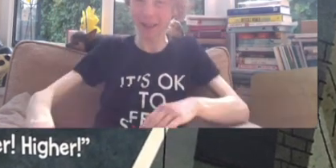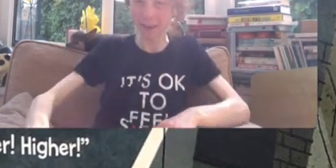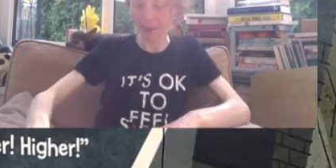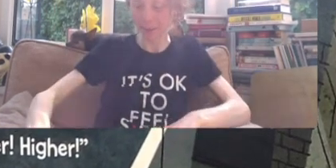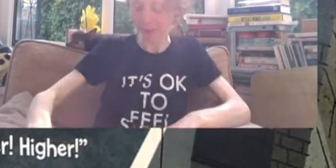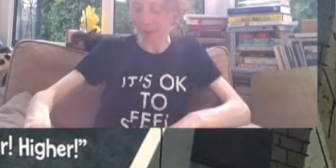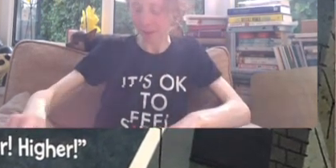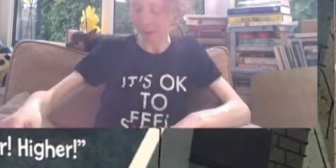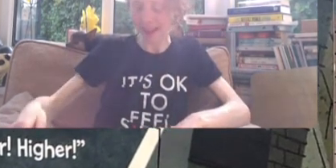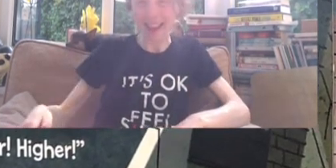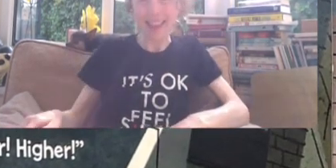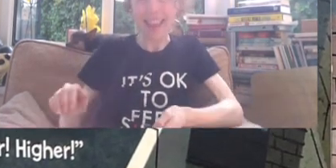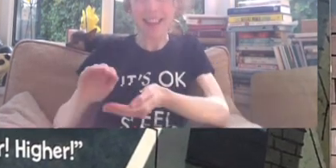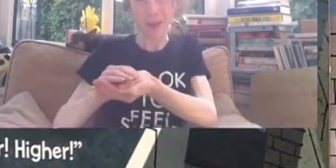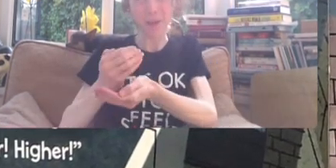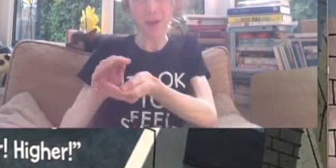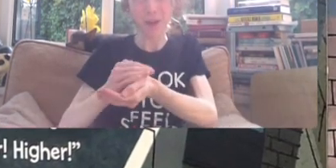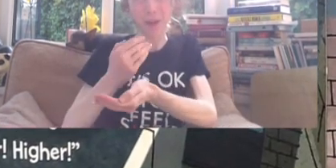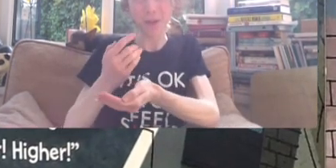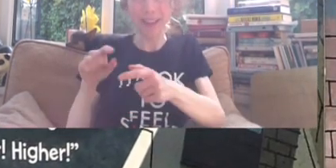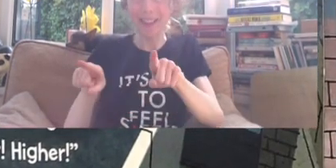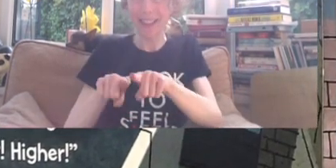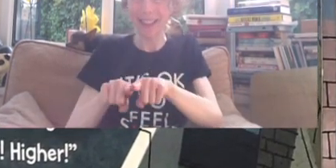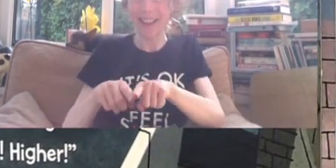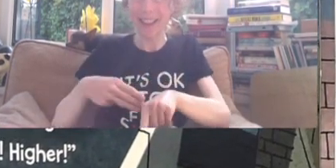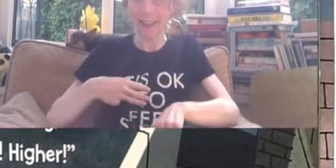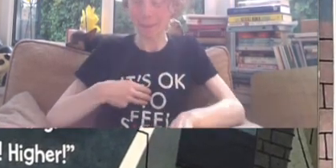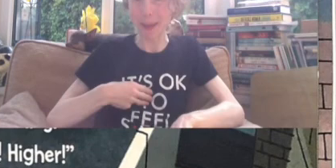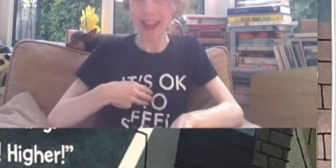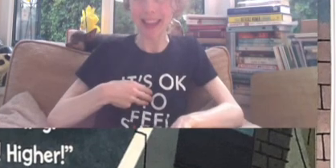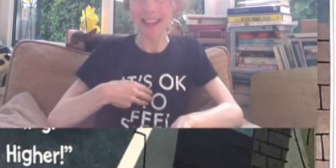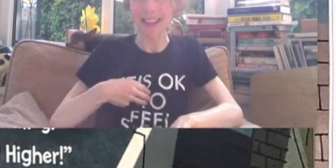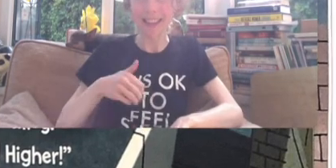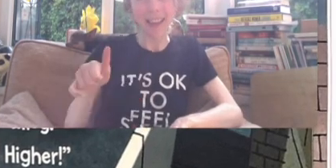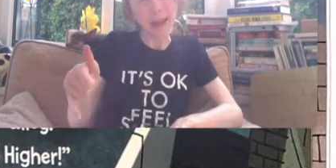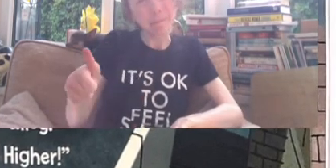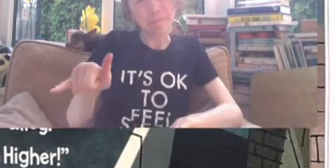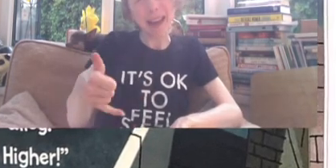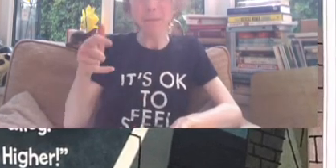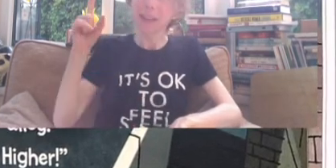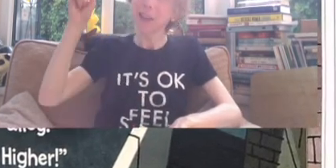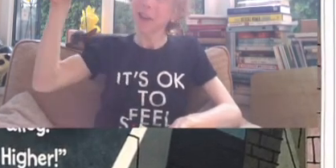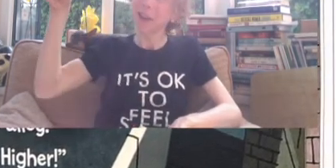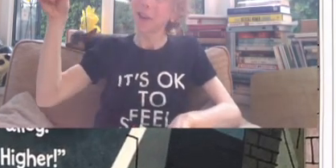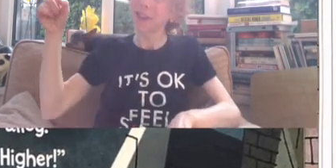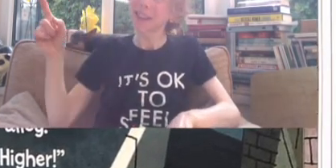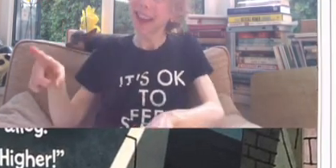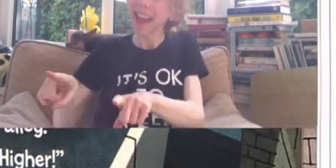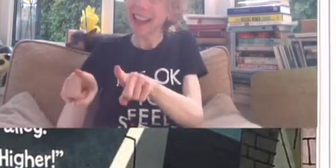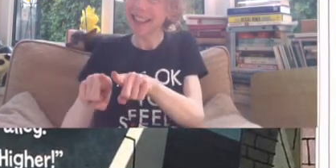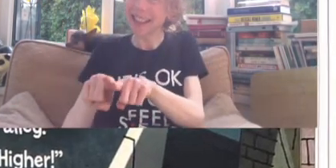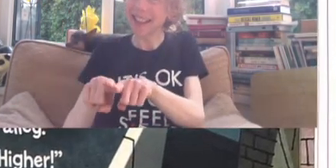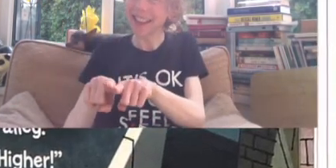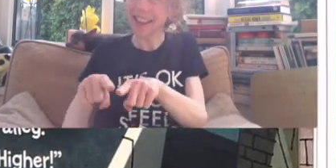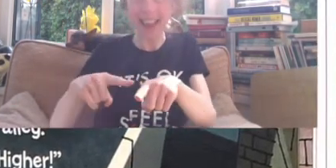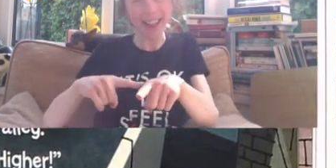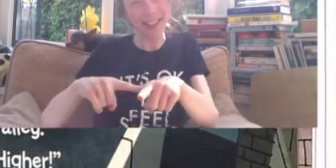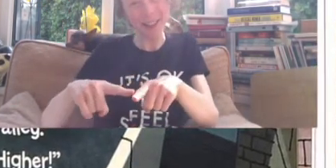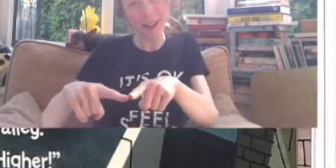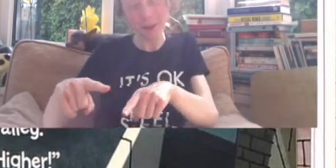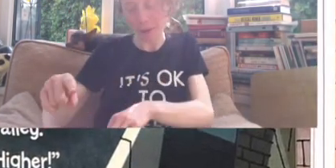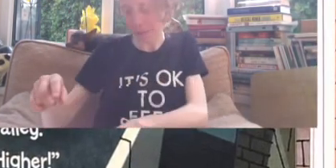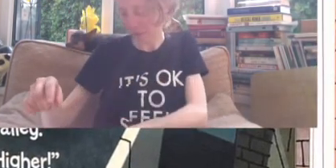sky. That's what joy looks like to me. Maybe God is like